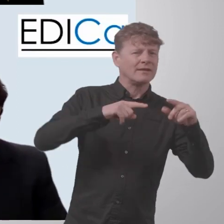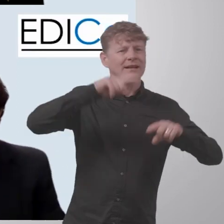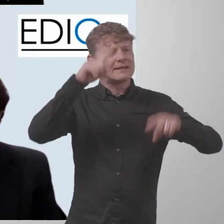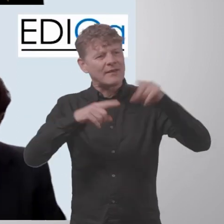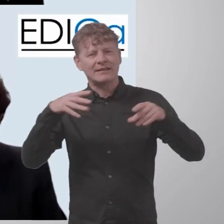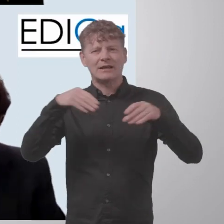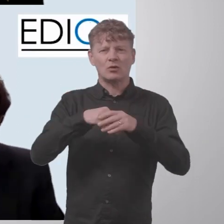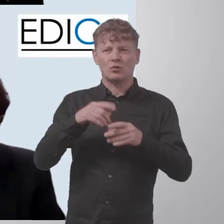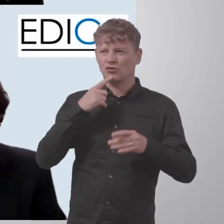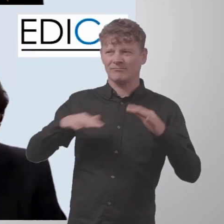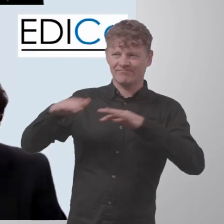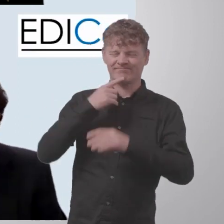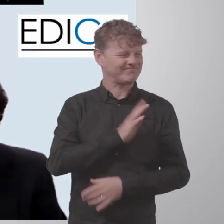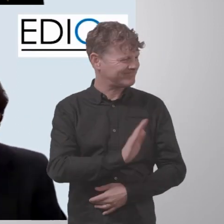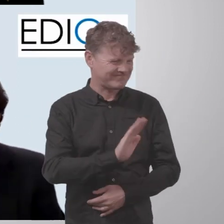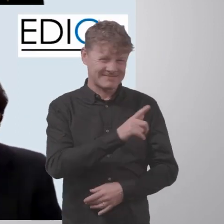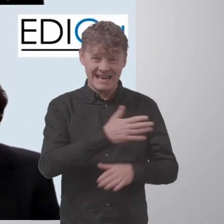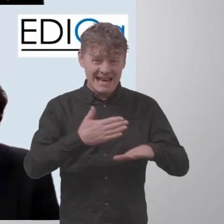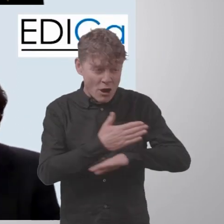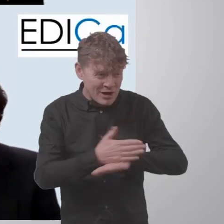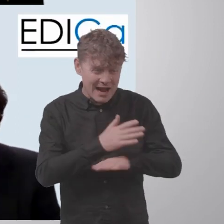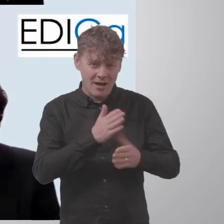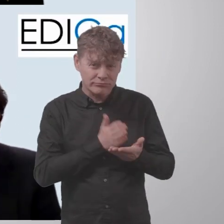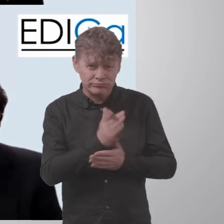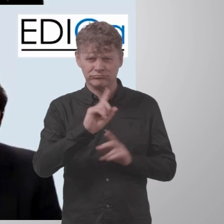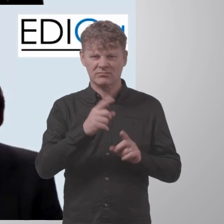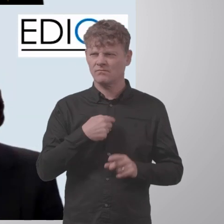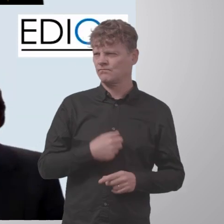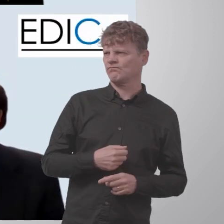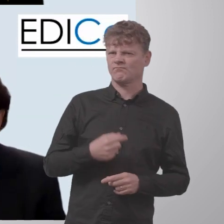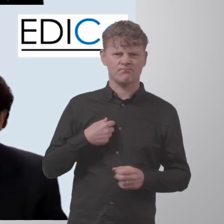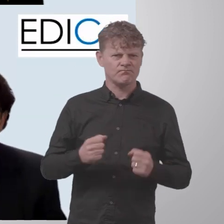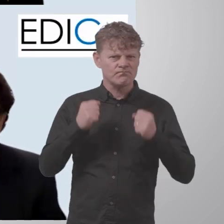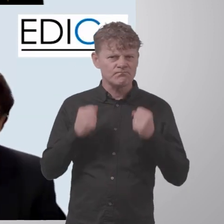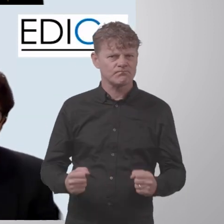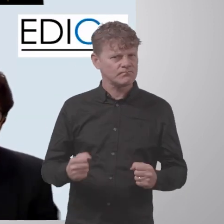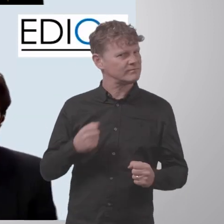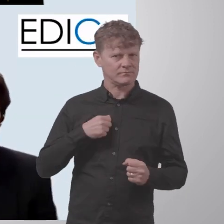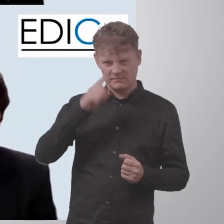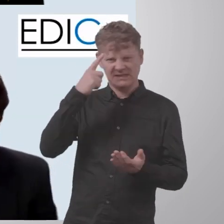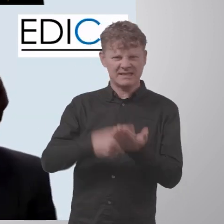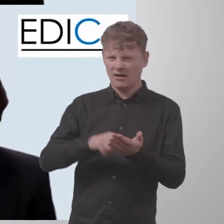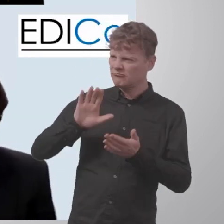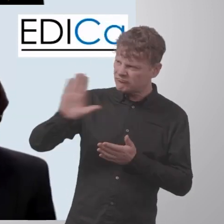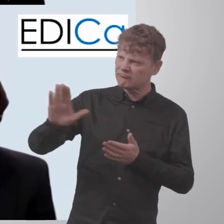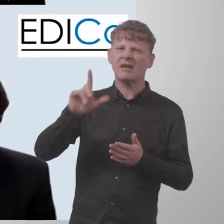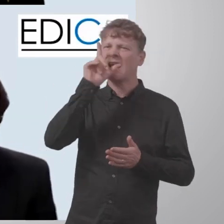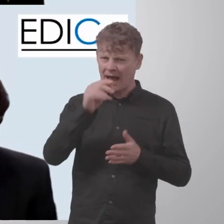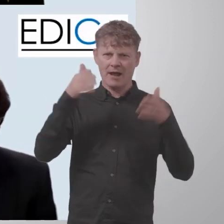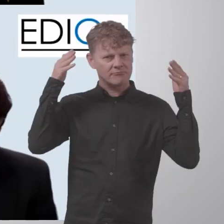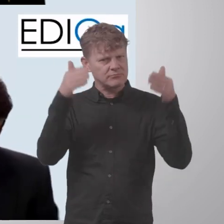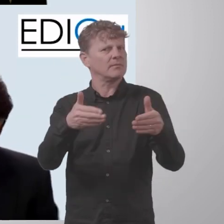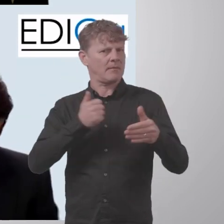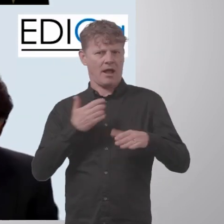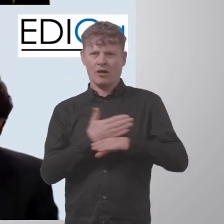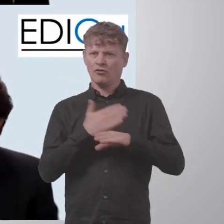think it's a feature of my personality that I'm incredibly stubborn. So that made me decide you probably could have a career in doing that. So my own interest has